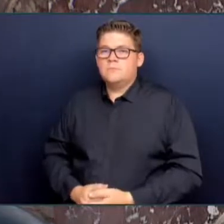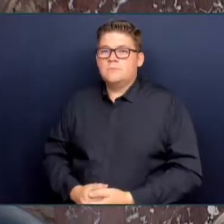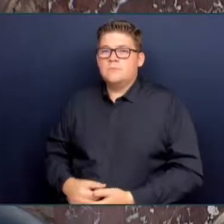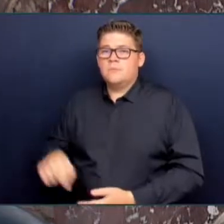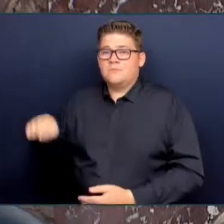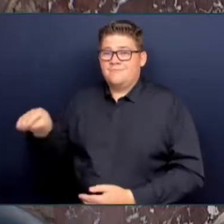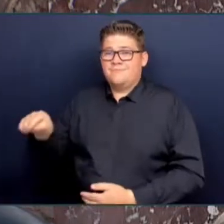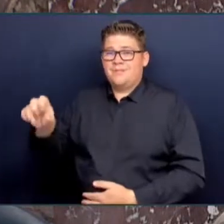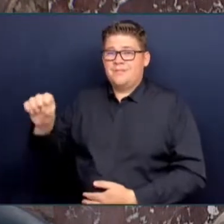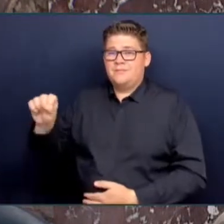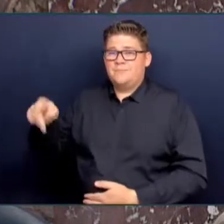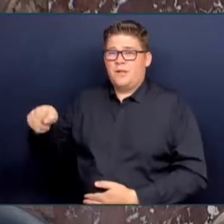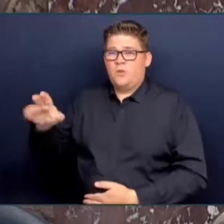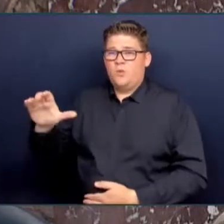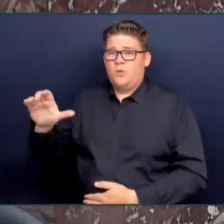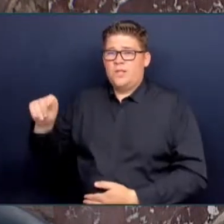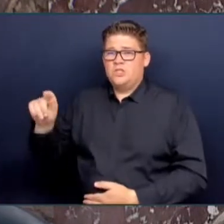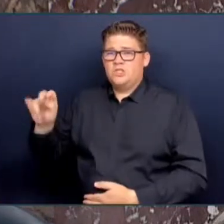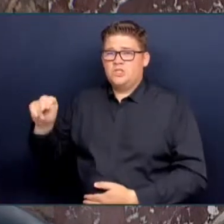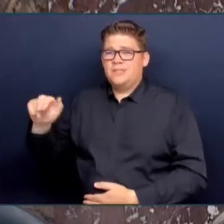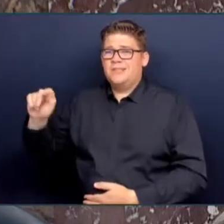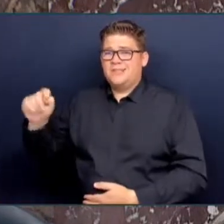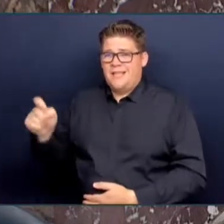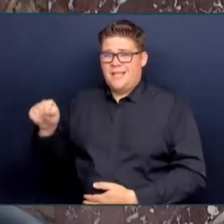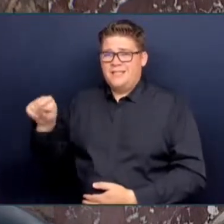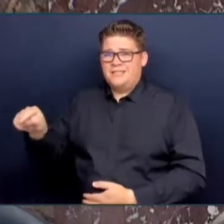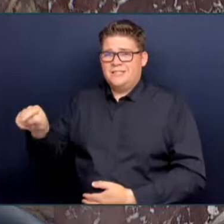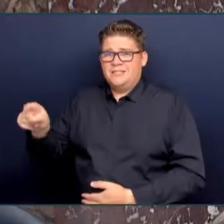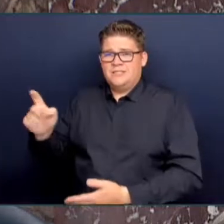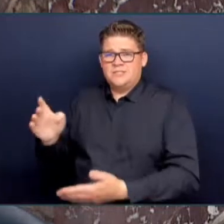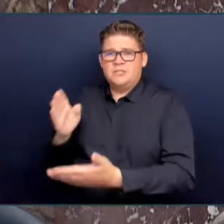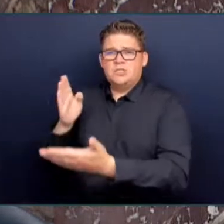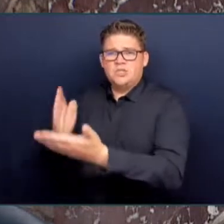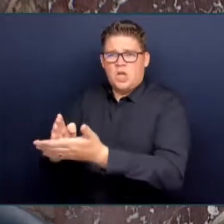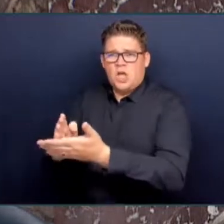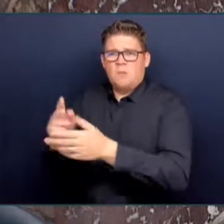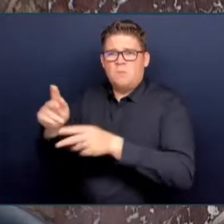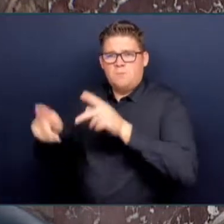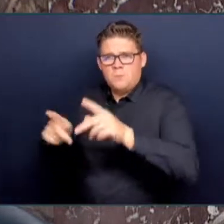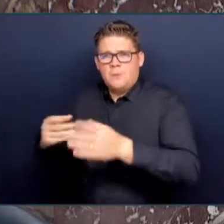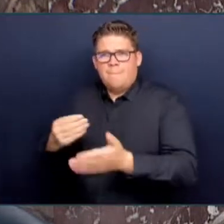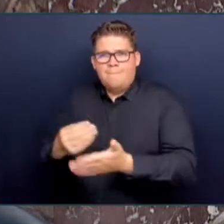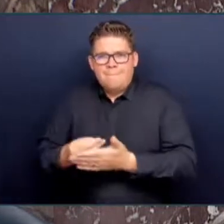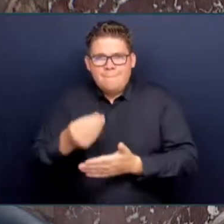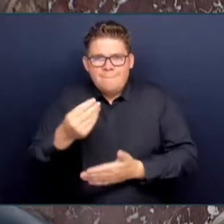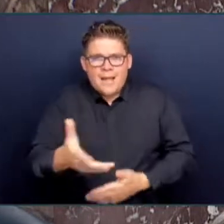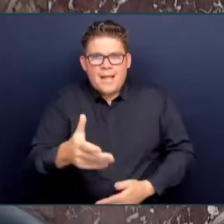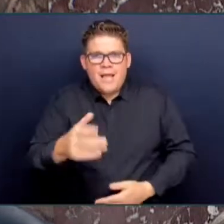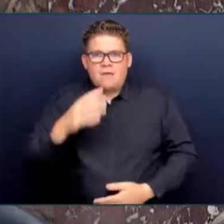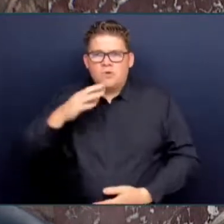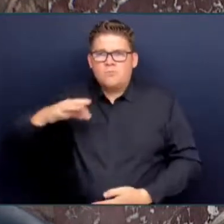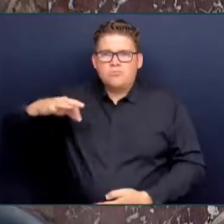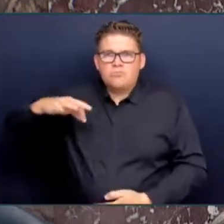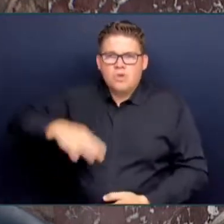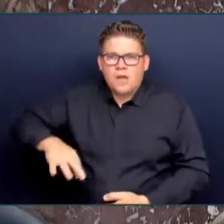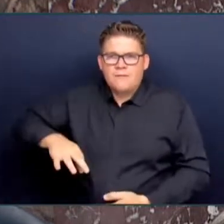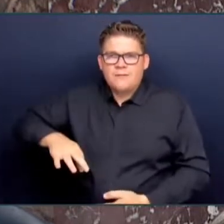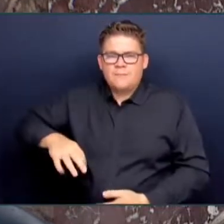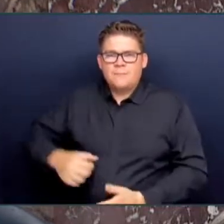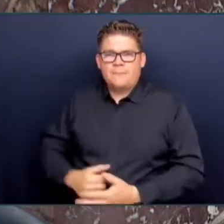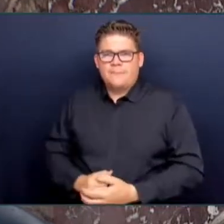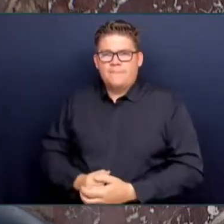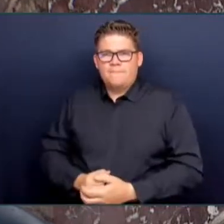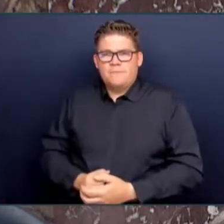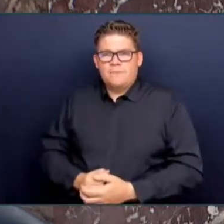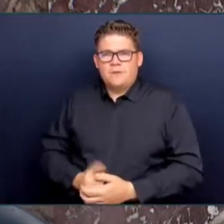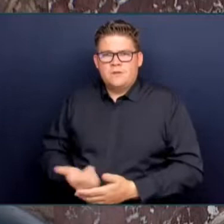I am at least curious as to why the incoming tainted leader and premier of that party keeps talking about